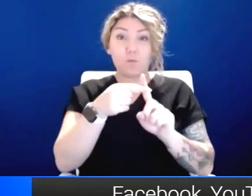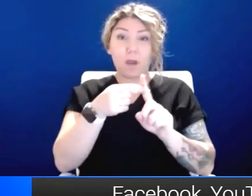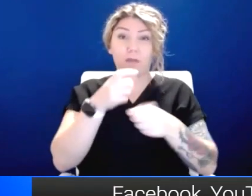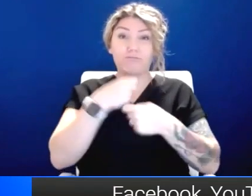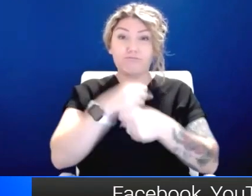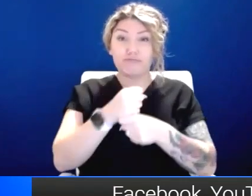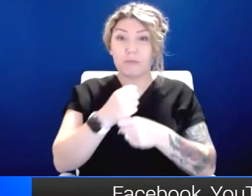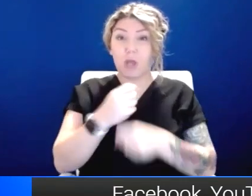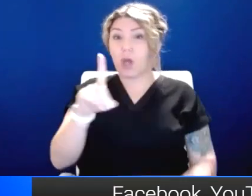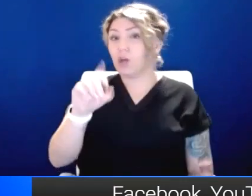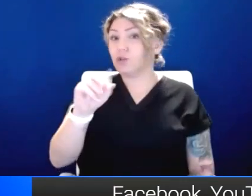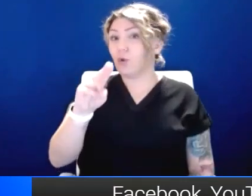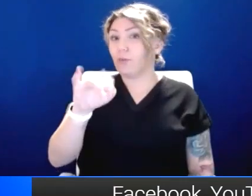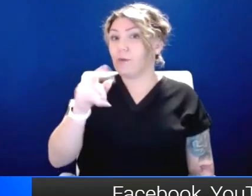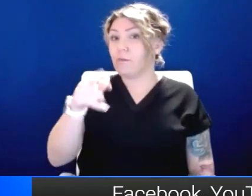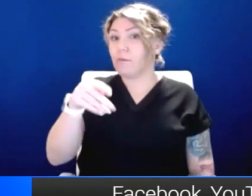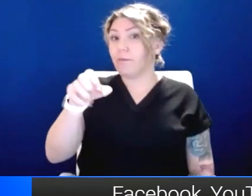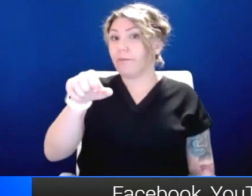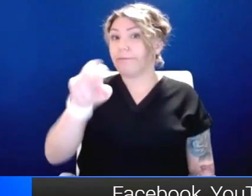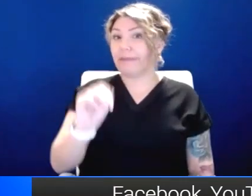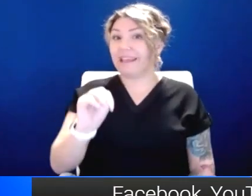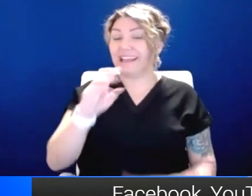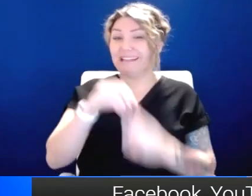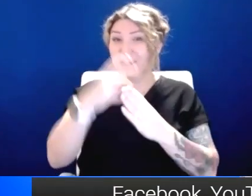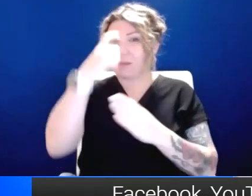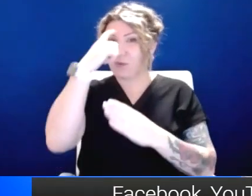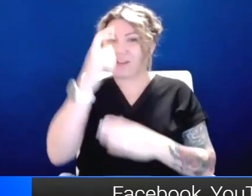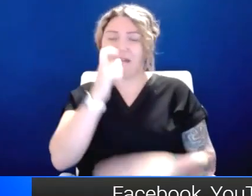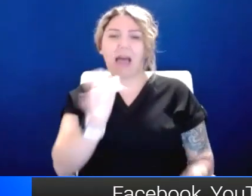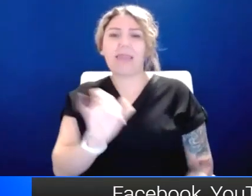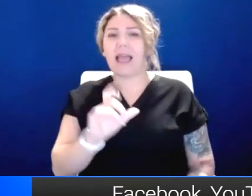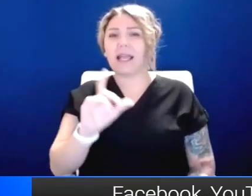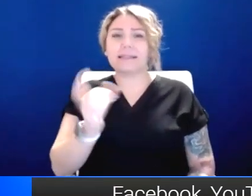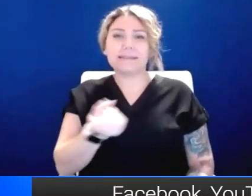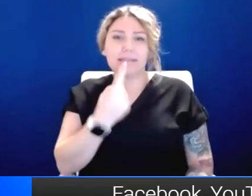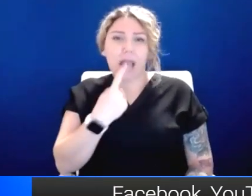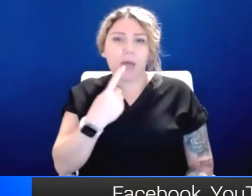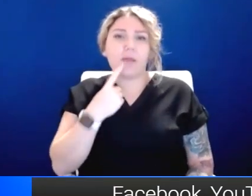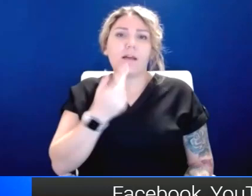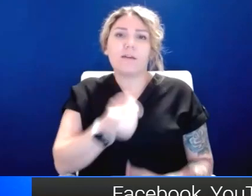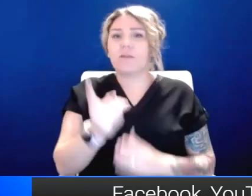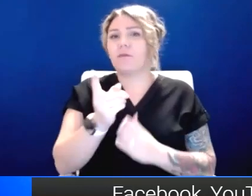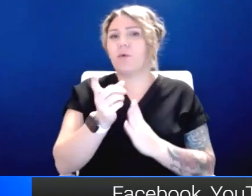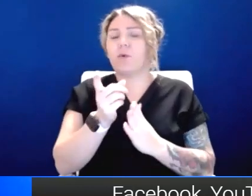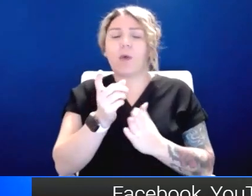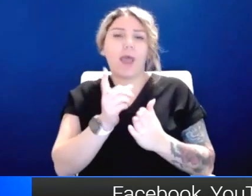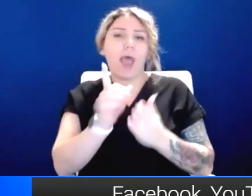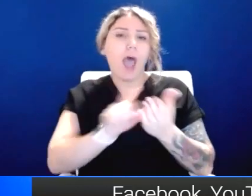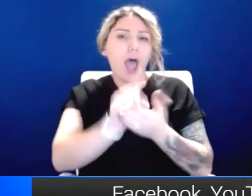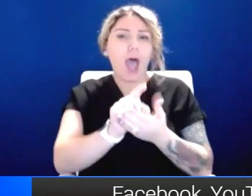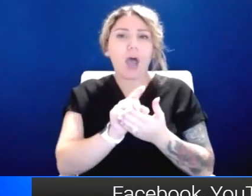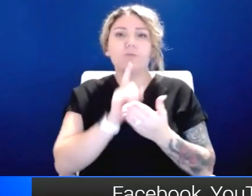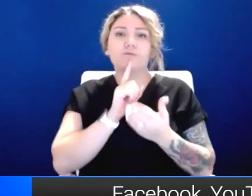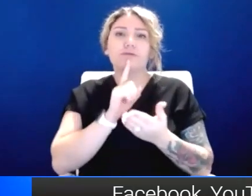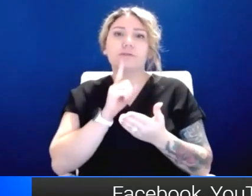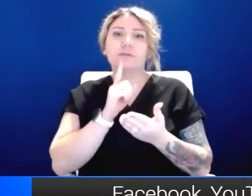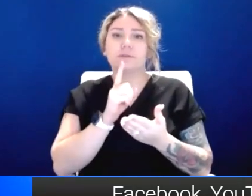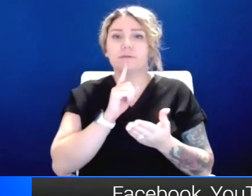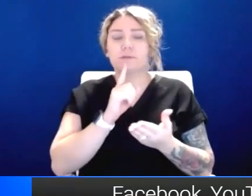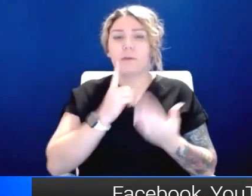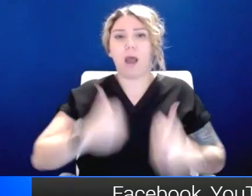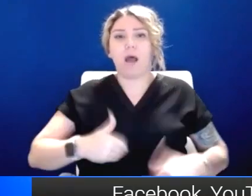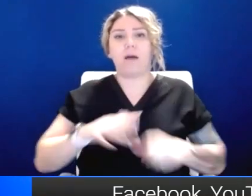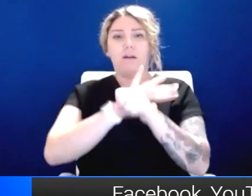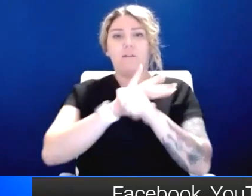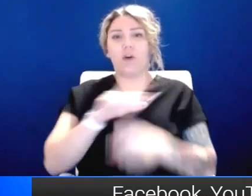produced continuously, not like tablets that every few hours we have a sudden rush of dopamine. So that would be a great thing if we can